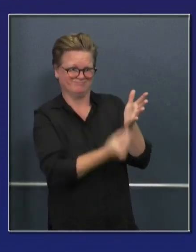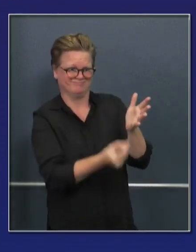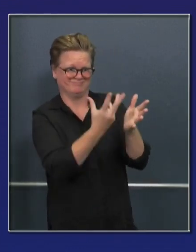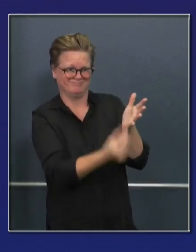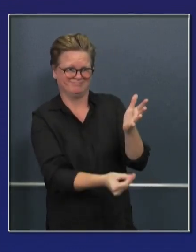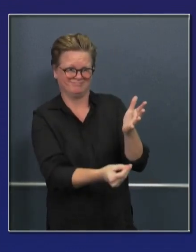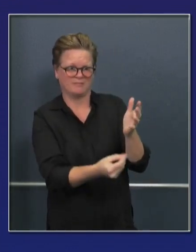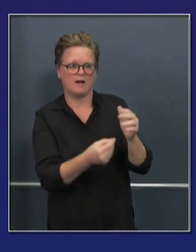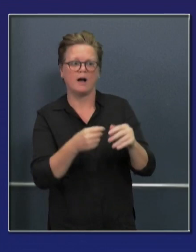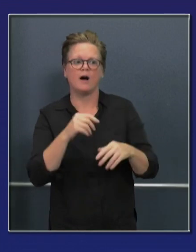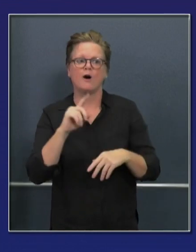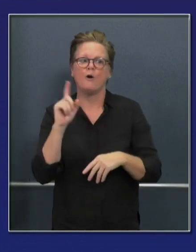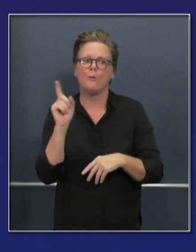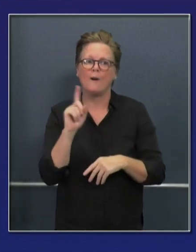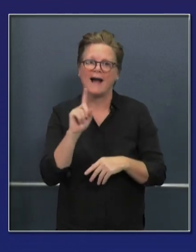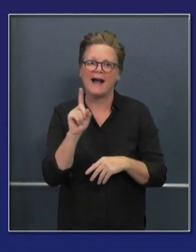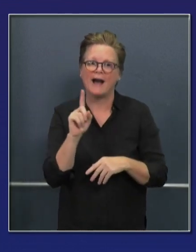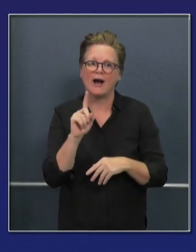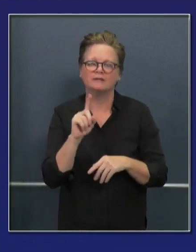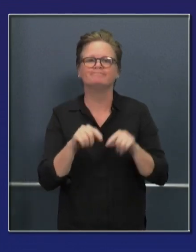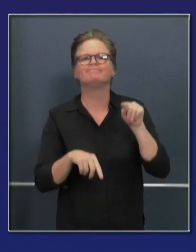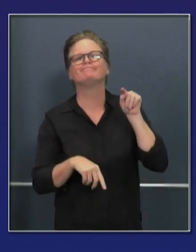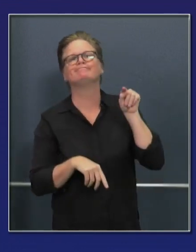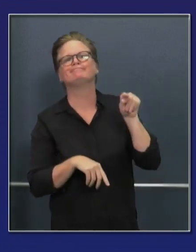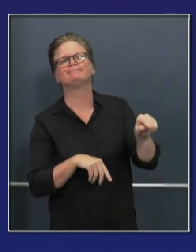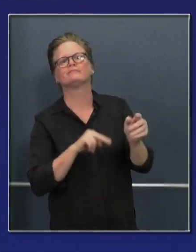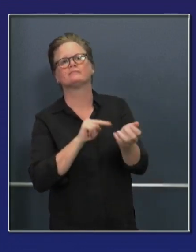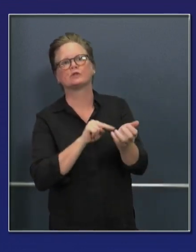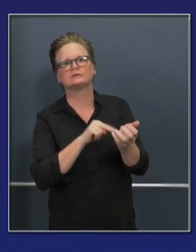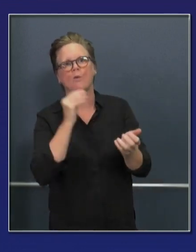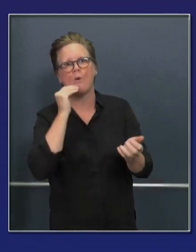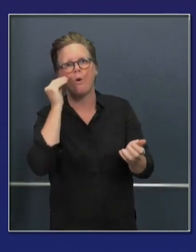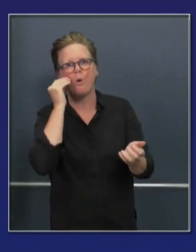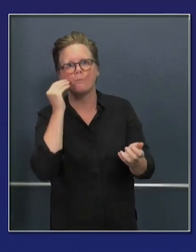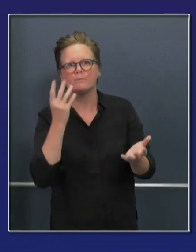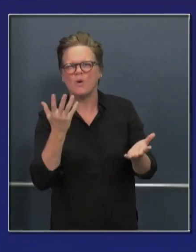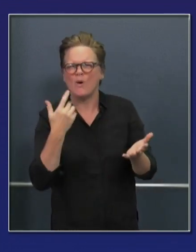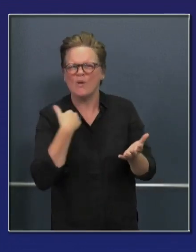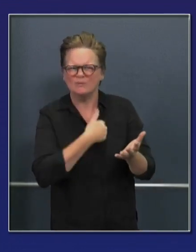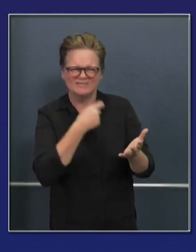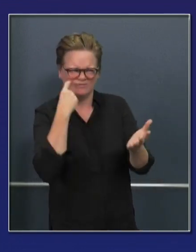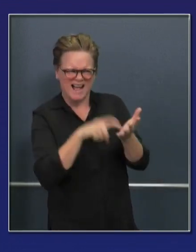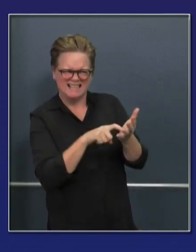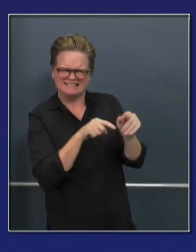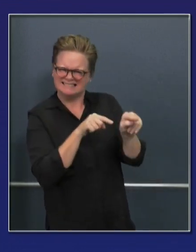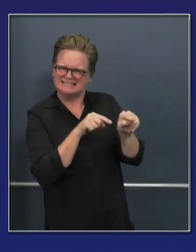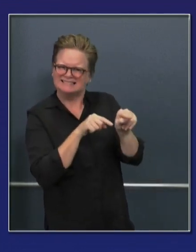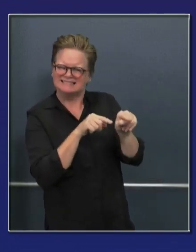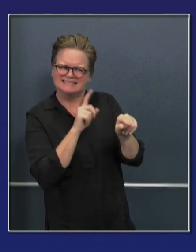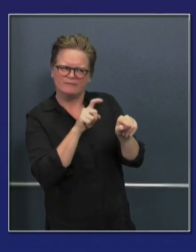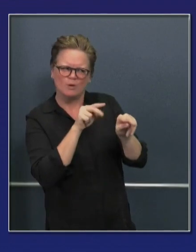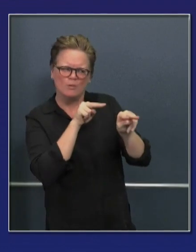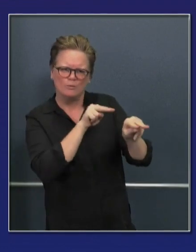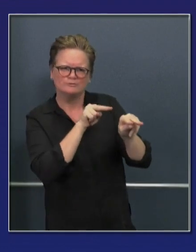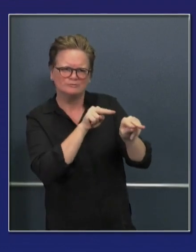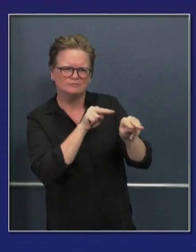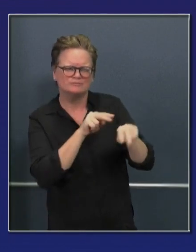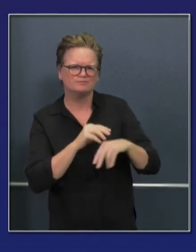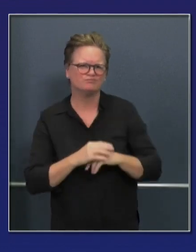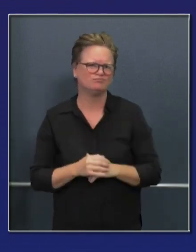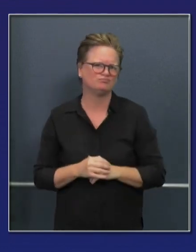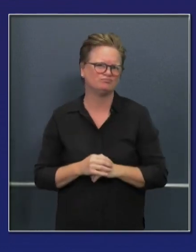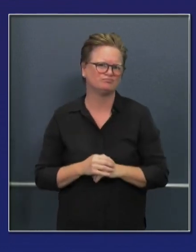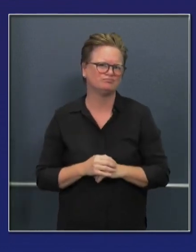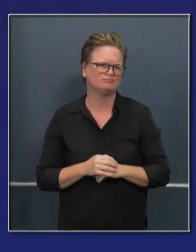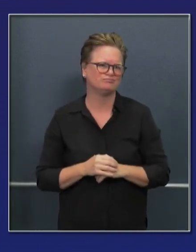facilities. And so this remains our top priority. We lost 26 human beings yesterday, tragically